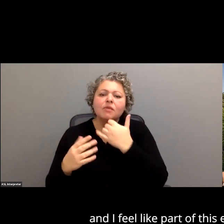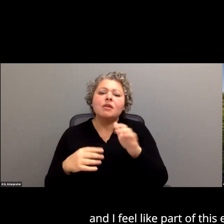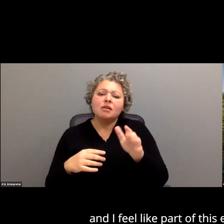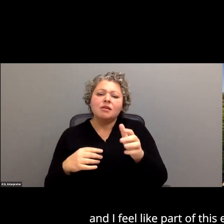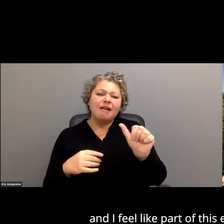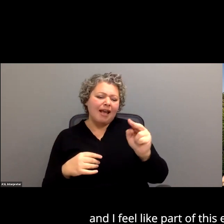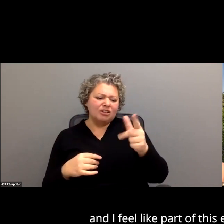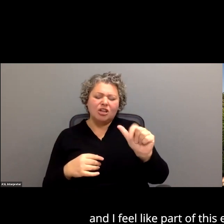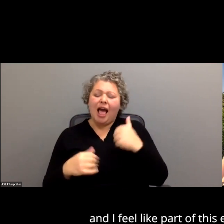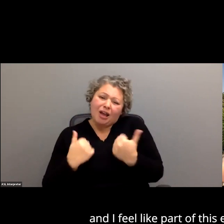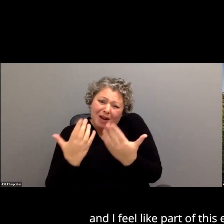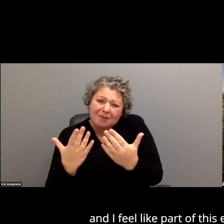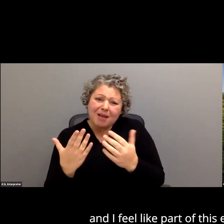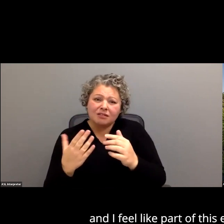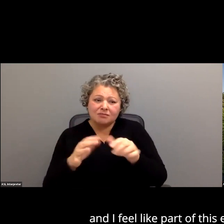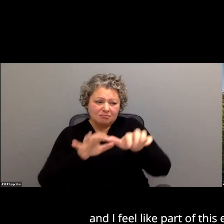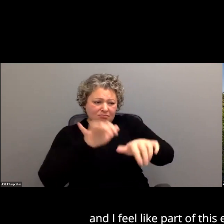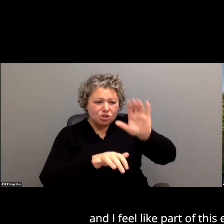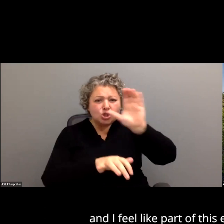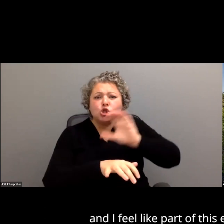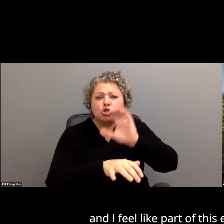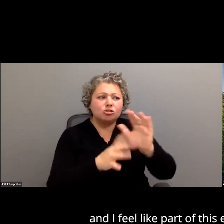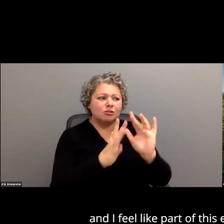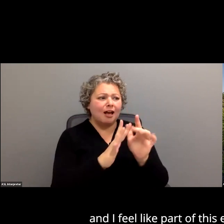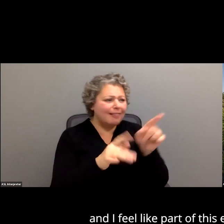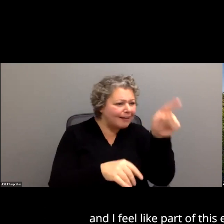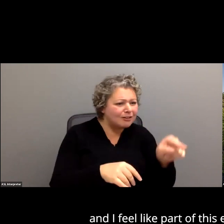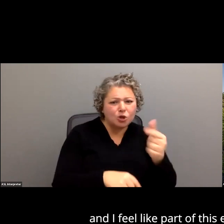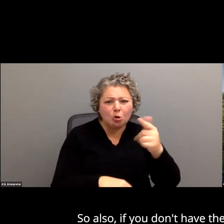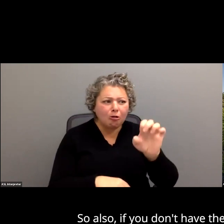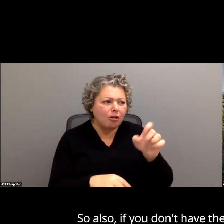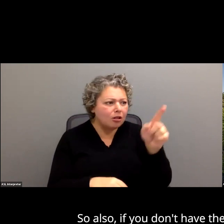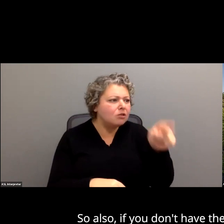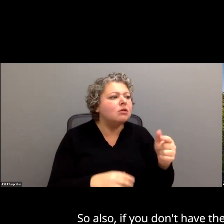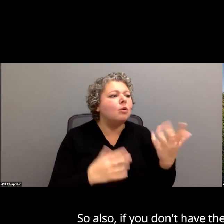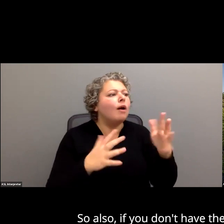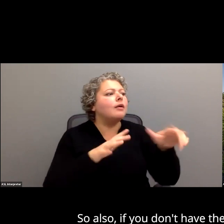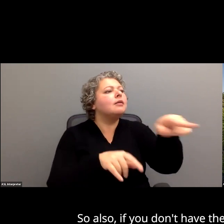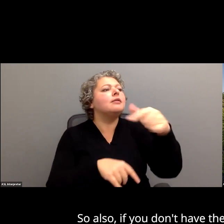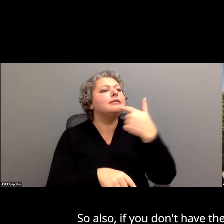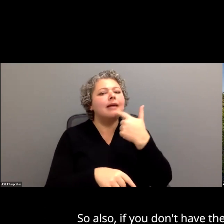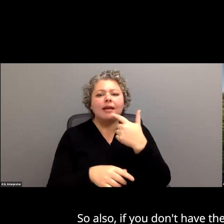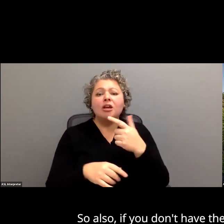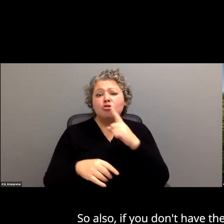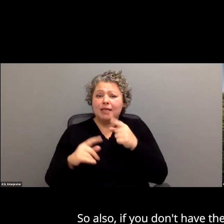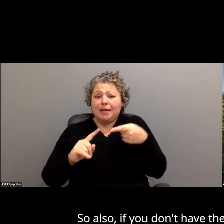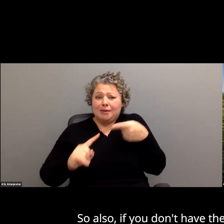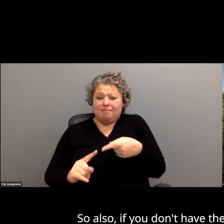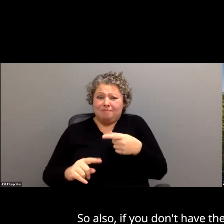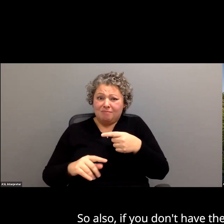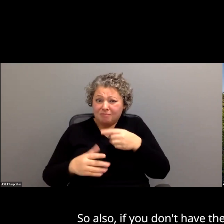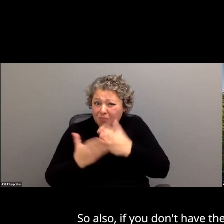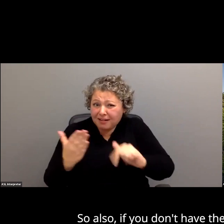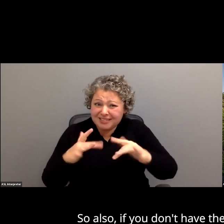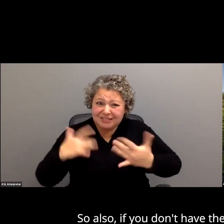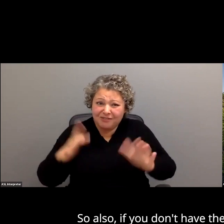this event is to just scratch the surface and let folks know that there's so much out there. So also, if you don't have the answer to your